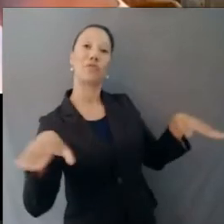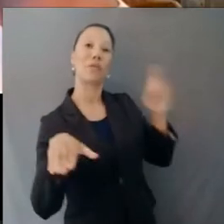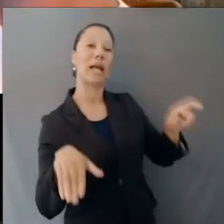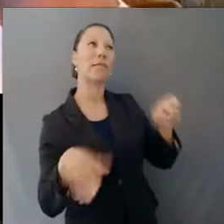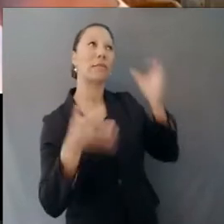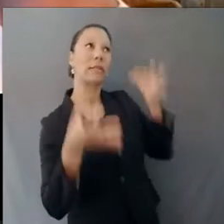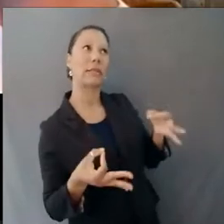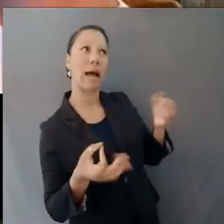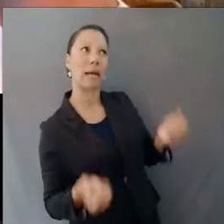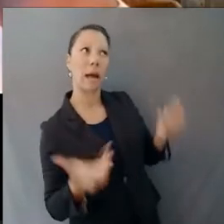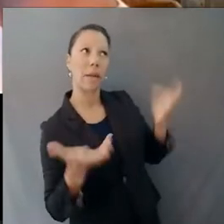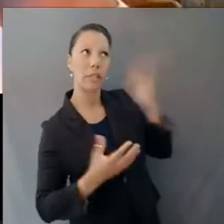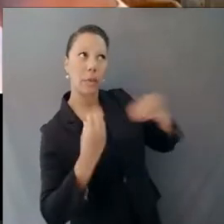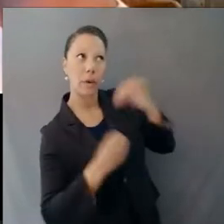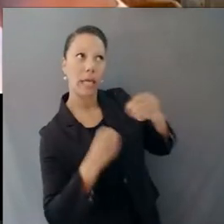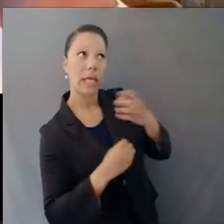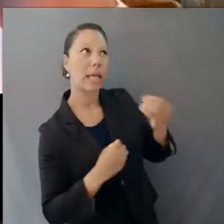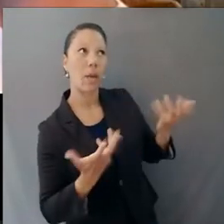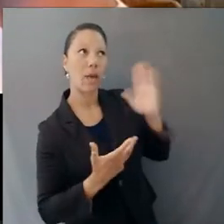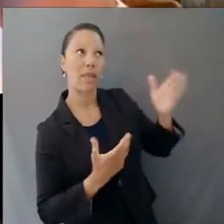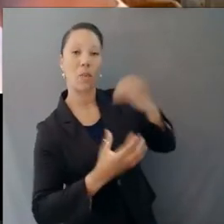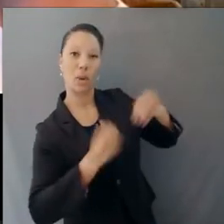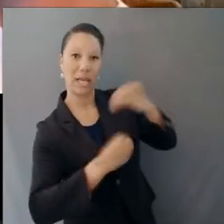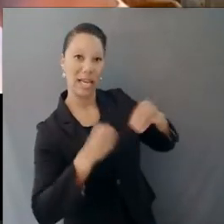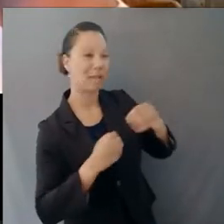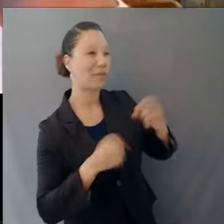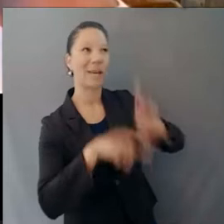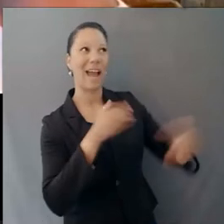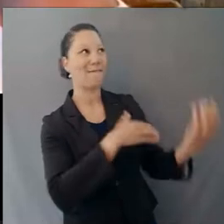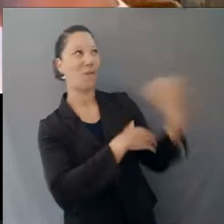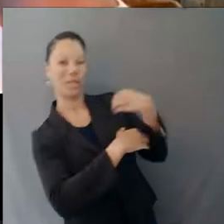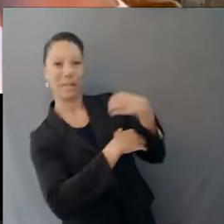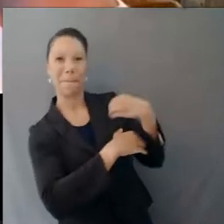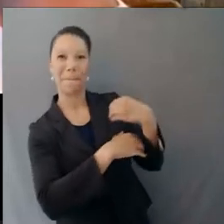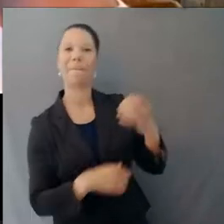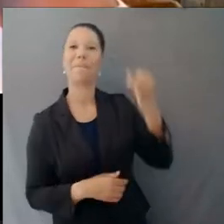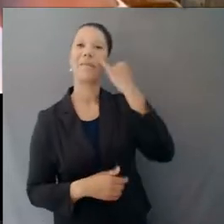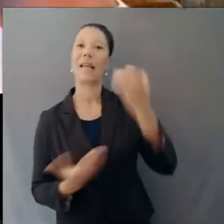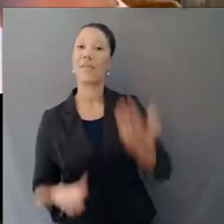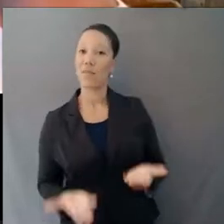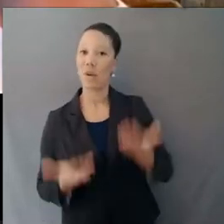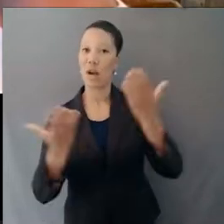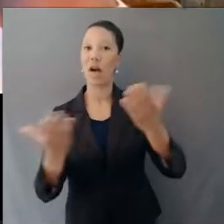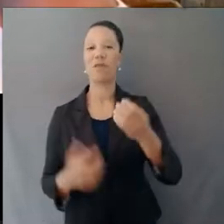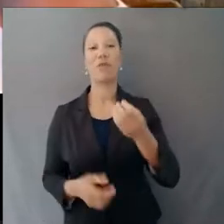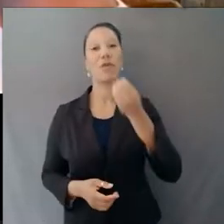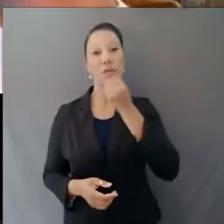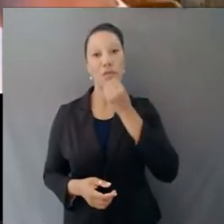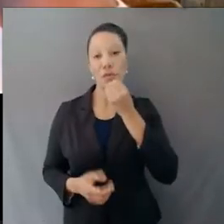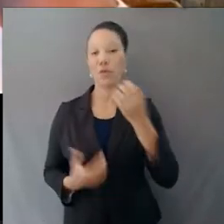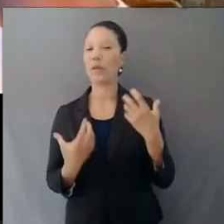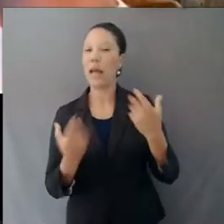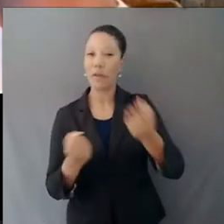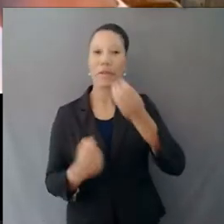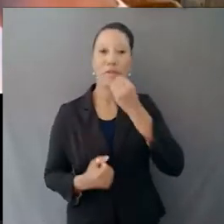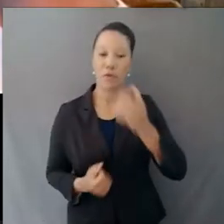eat and what they're going to eat. And we can't force them to do that. And by offering those foods on a regular basis to our kids, they're going to